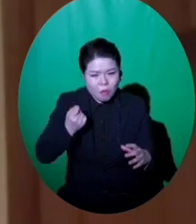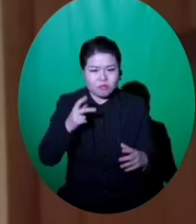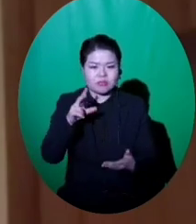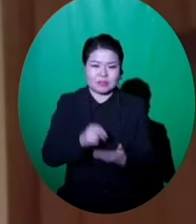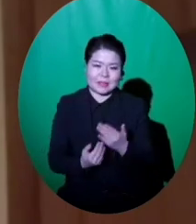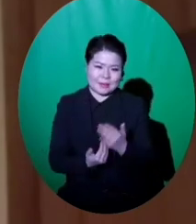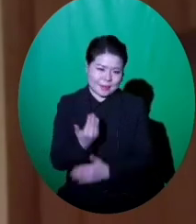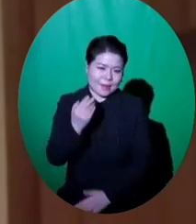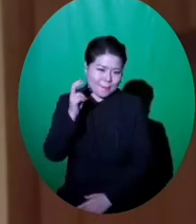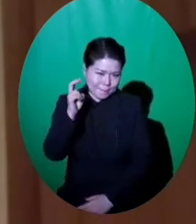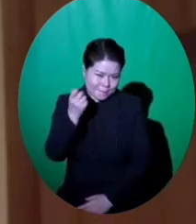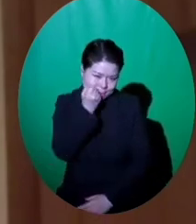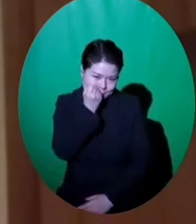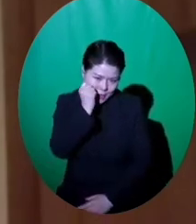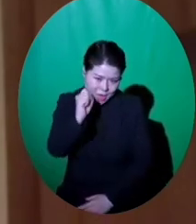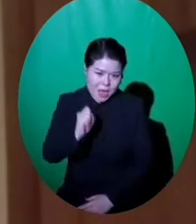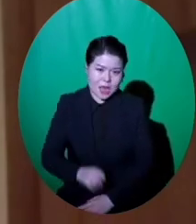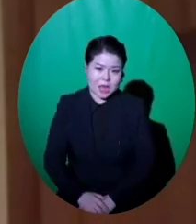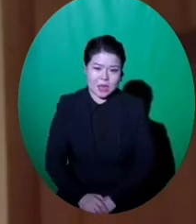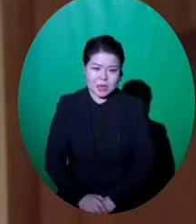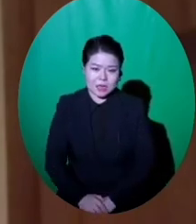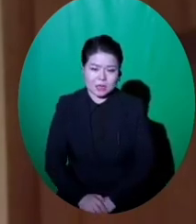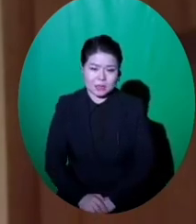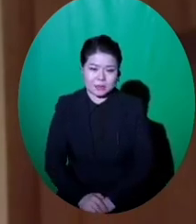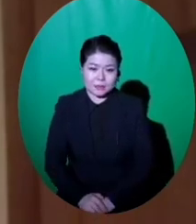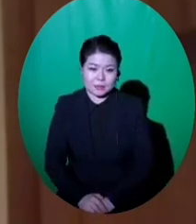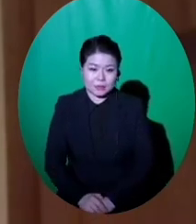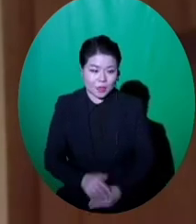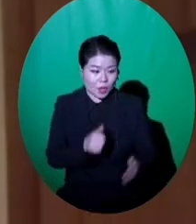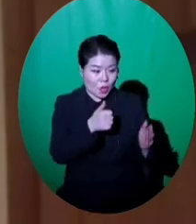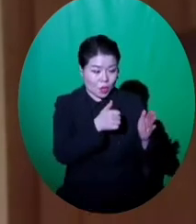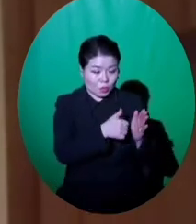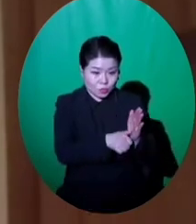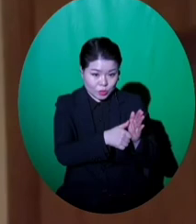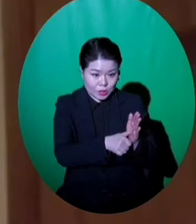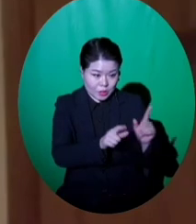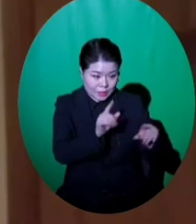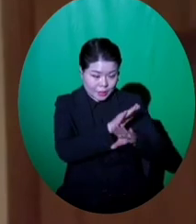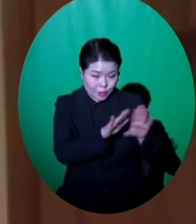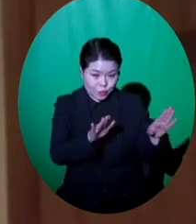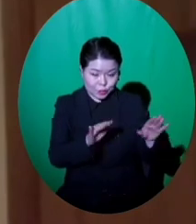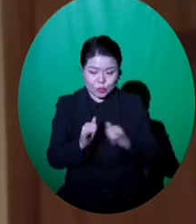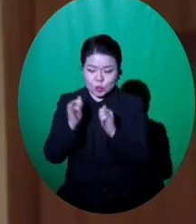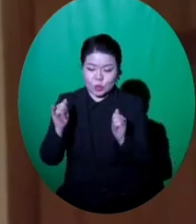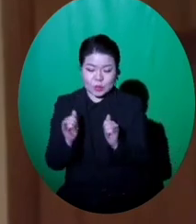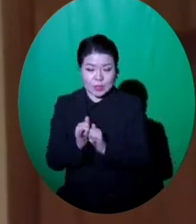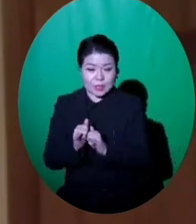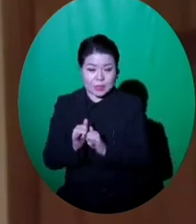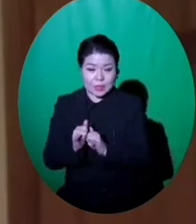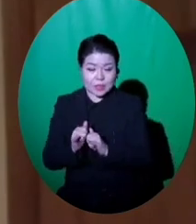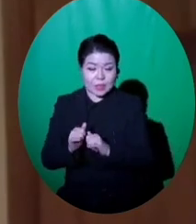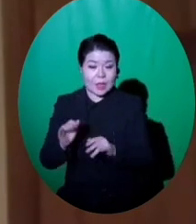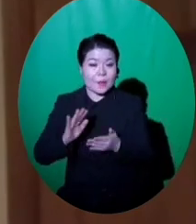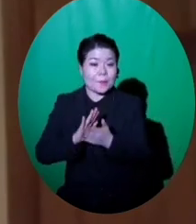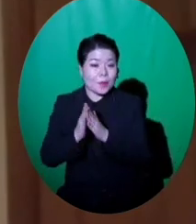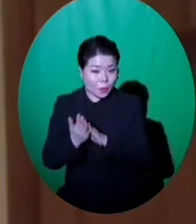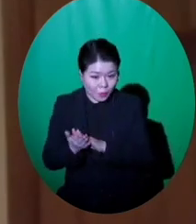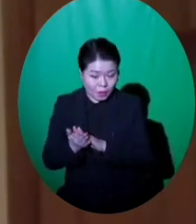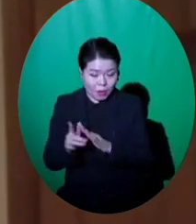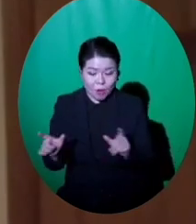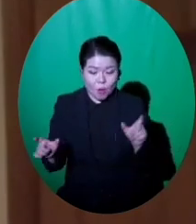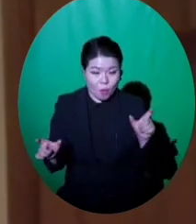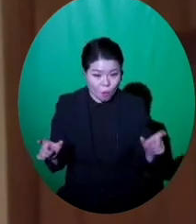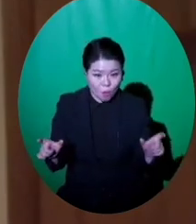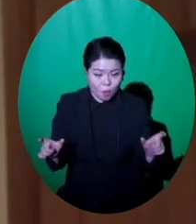climate change and social climate change. And I think a century from now, we're going to look back on this period as one